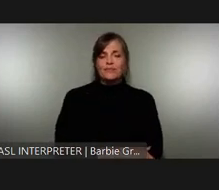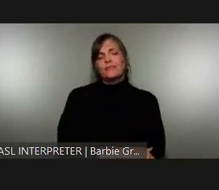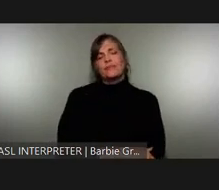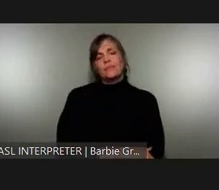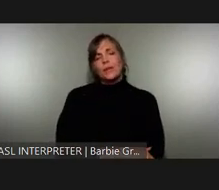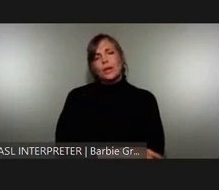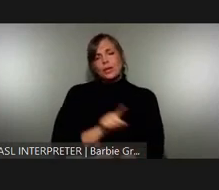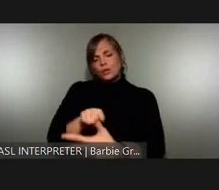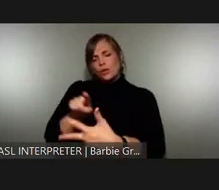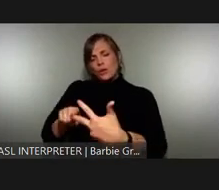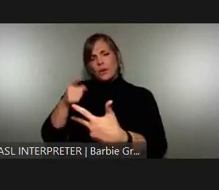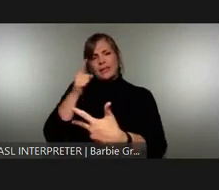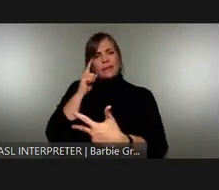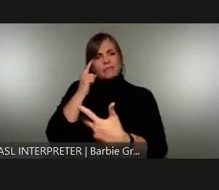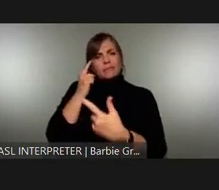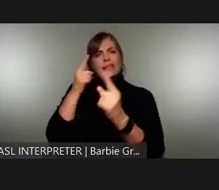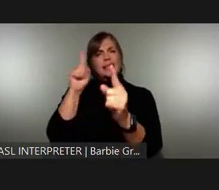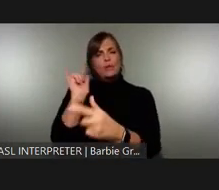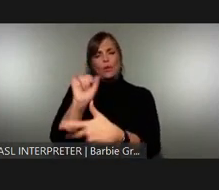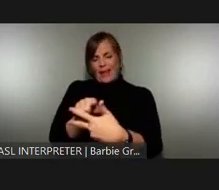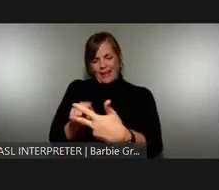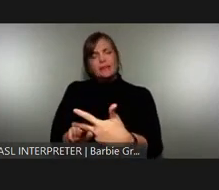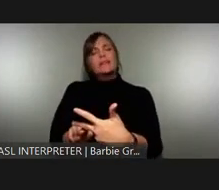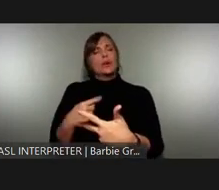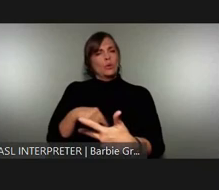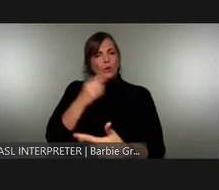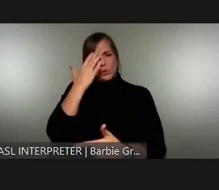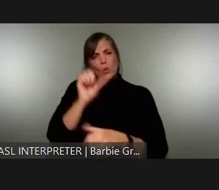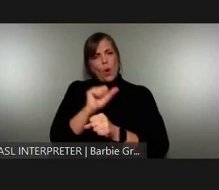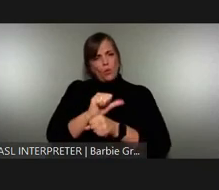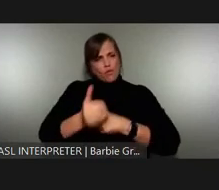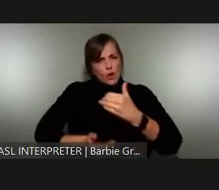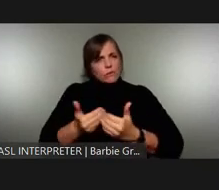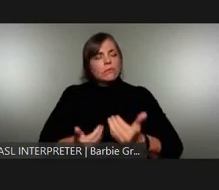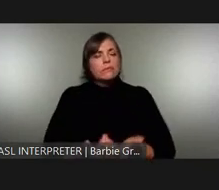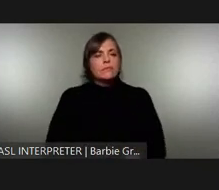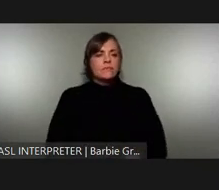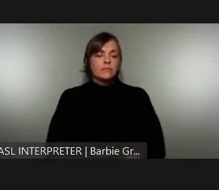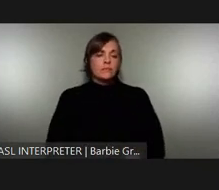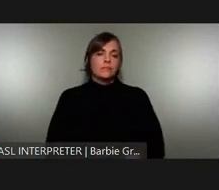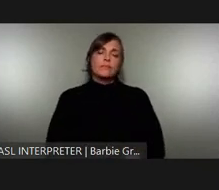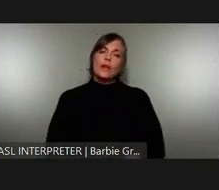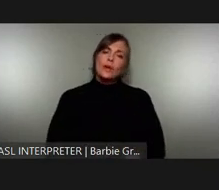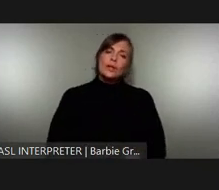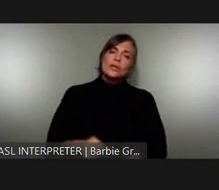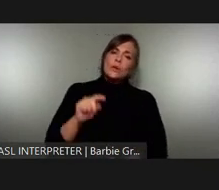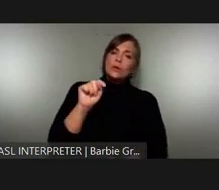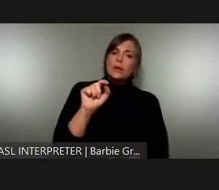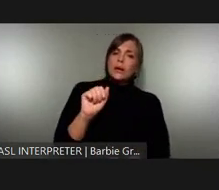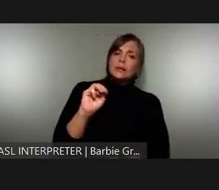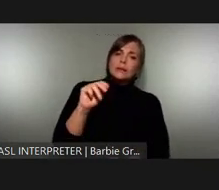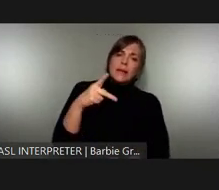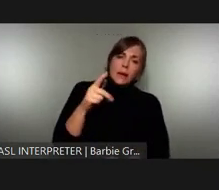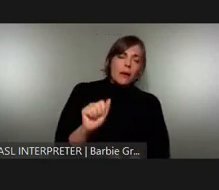we have discovered in our work from transit agencies from the Tampas in Florida to the Charlottes in North Carolina